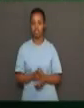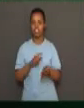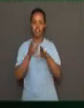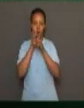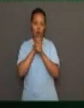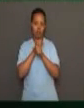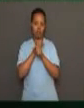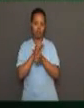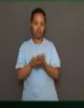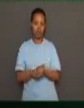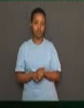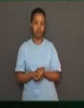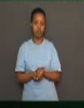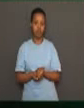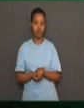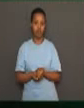Time's up.